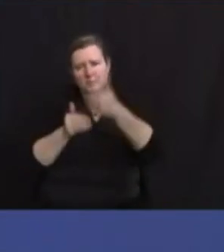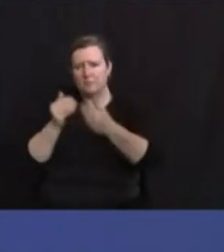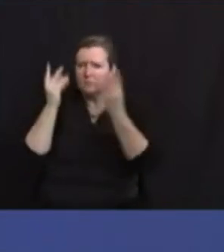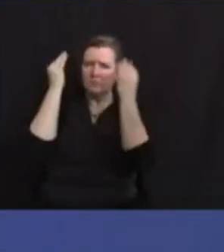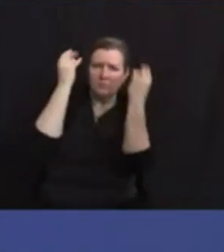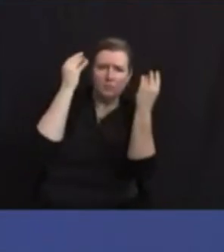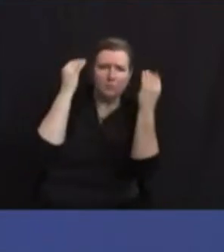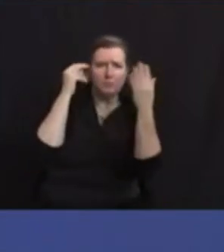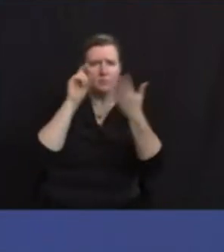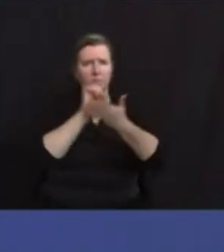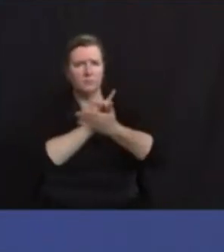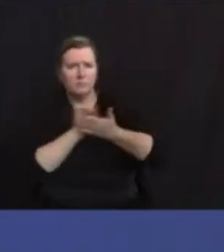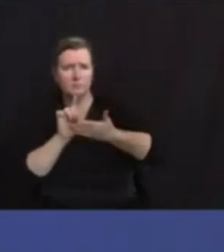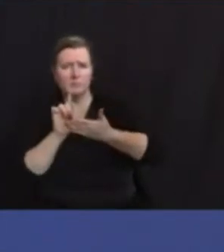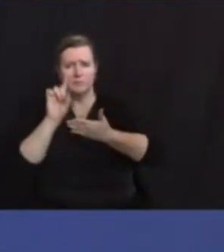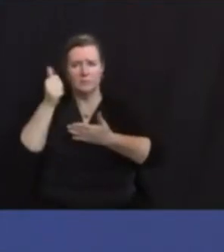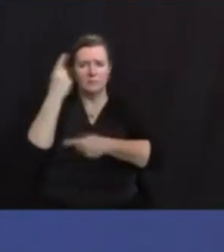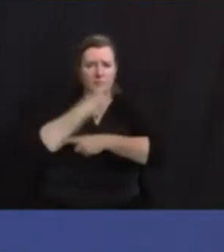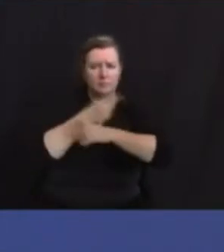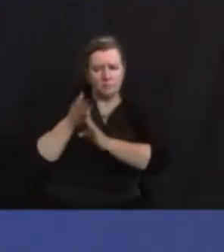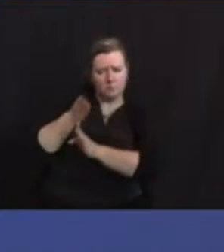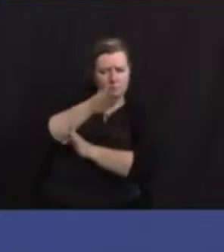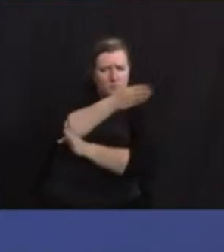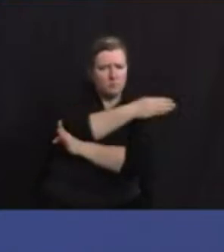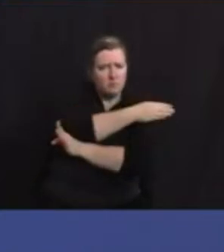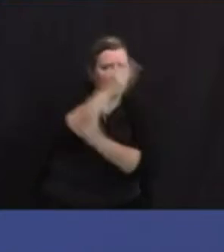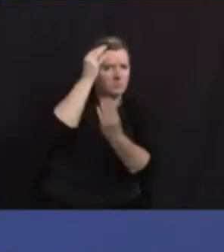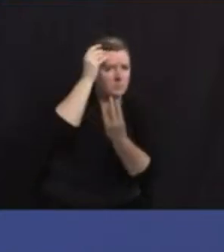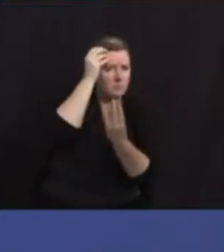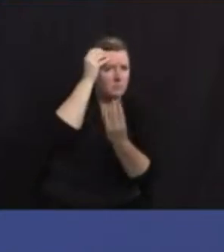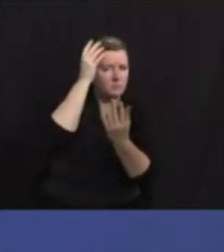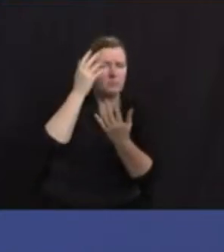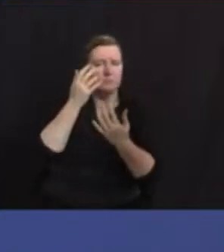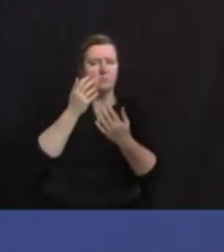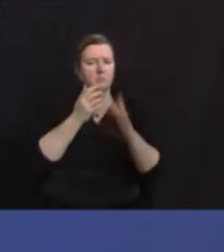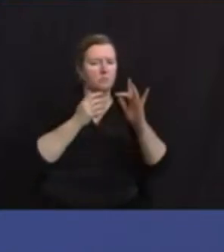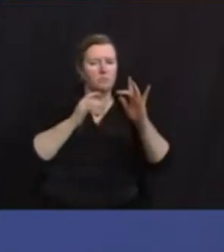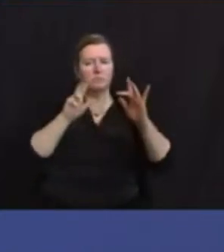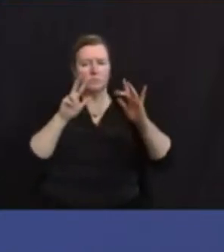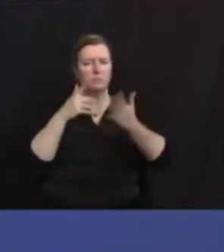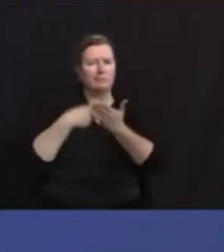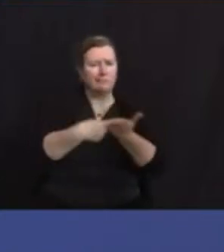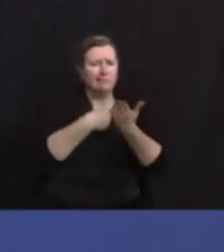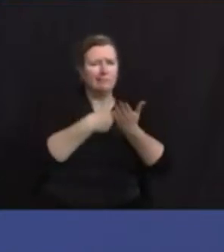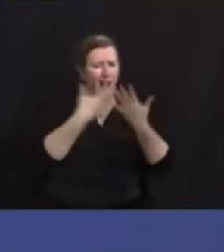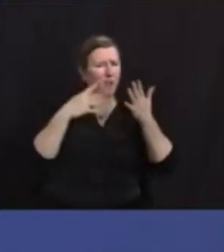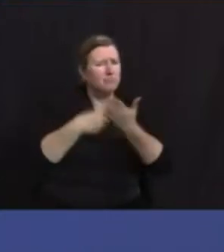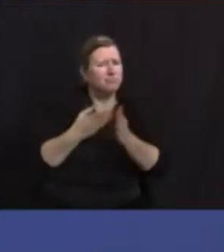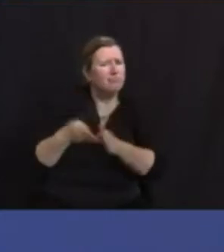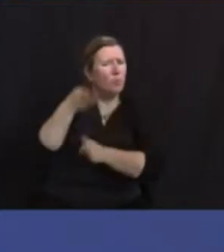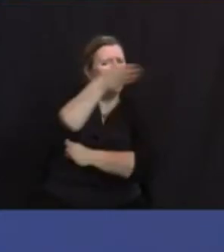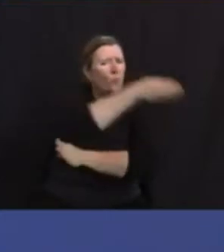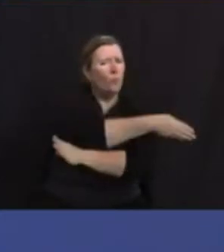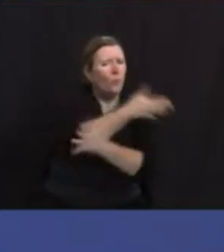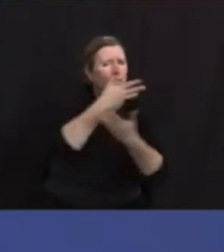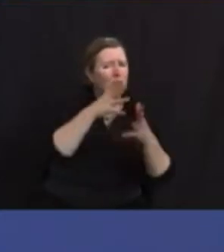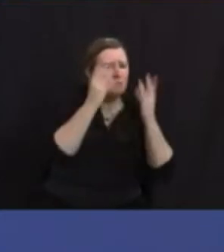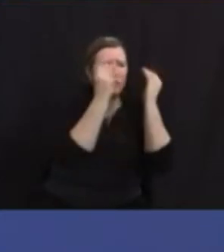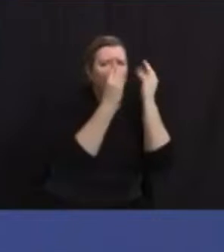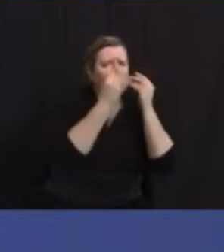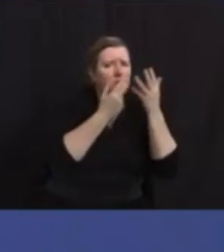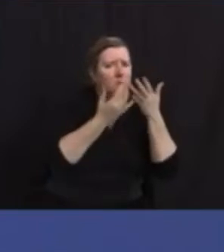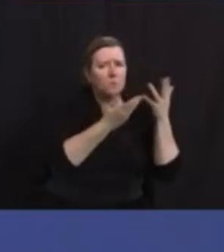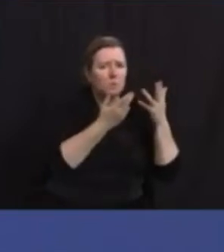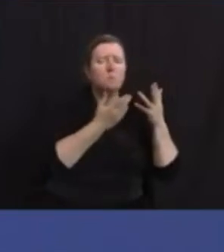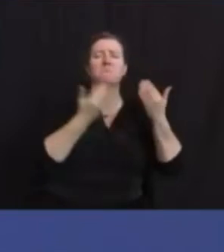days. We've also got other steps that we're trying to grapple with as well, potentially to take, which we're not comfortable yet taking.